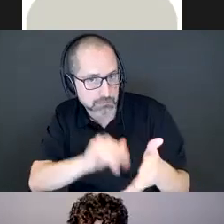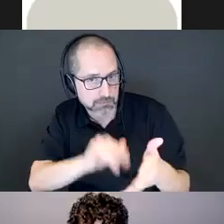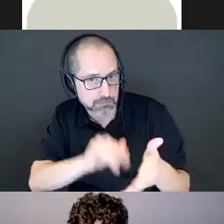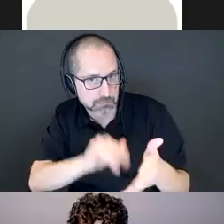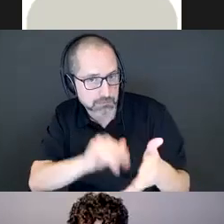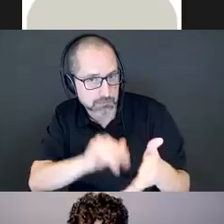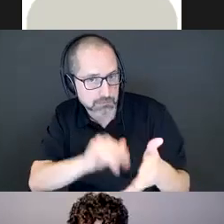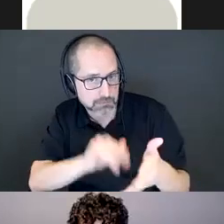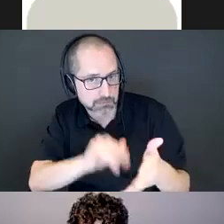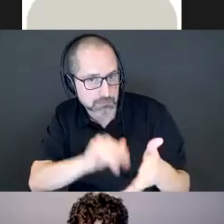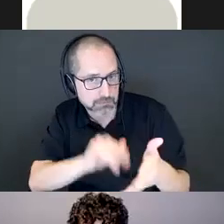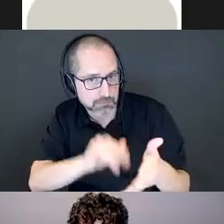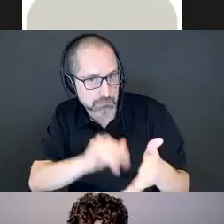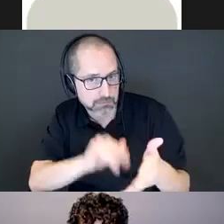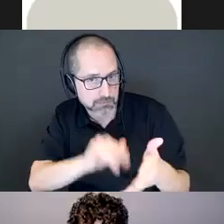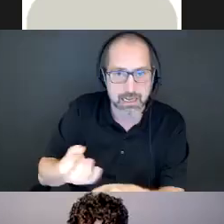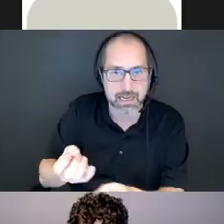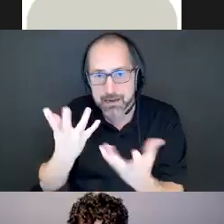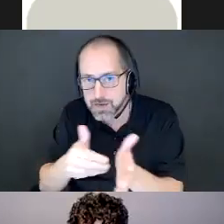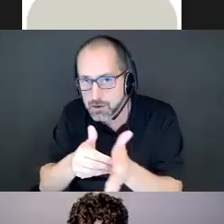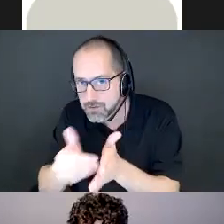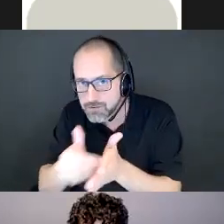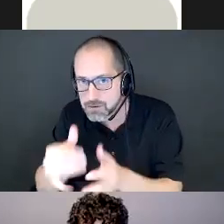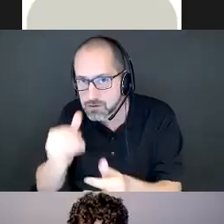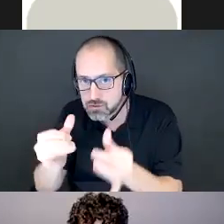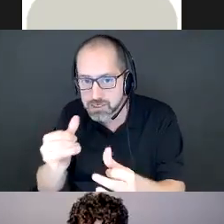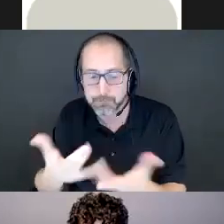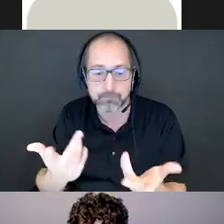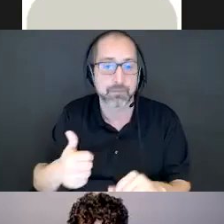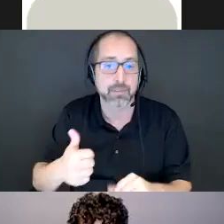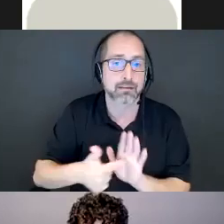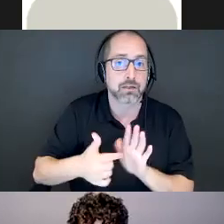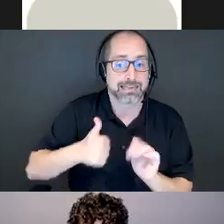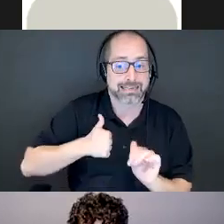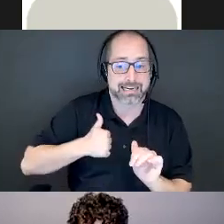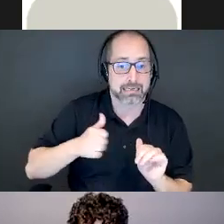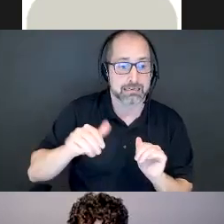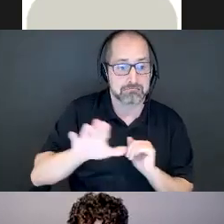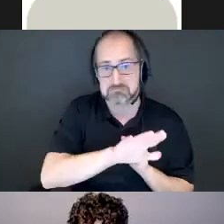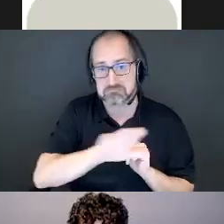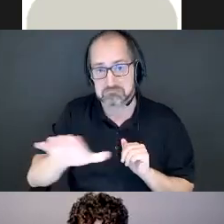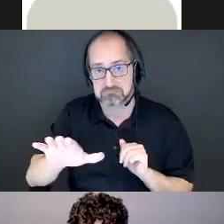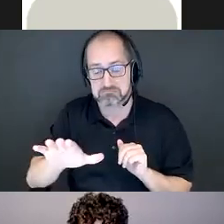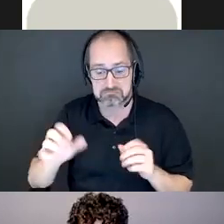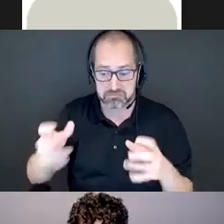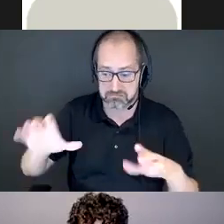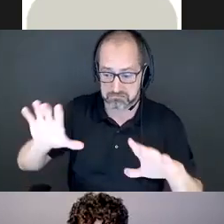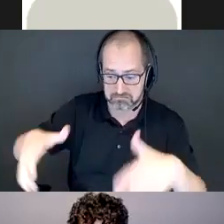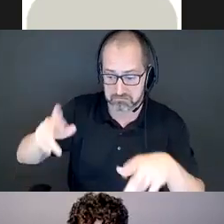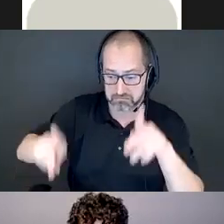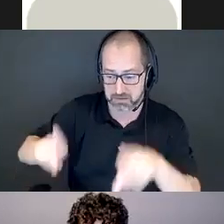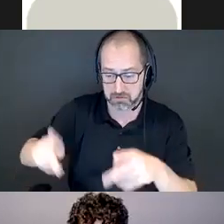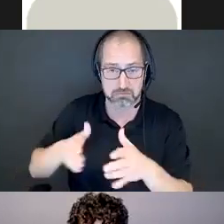frequency. And in Canada, for the general population, so many of you who are in the audience fit that